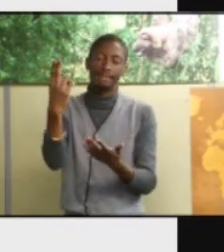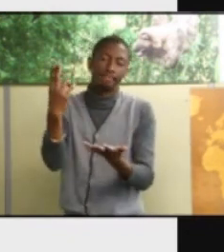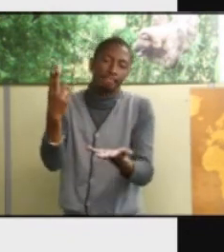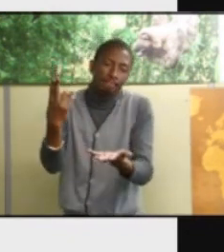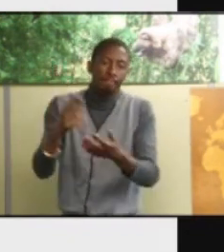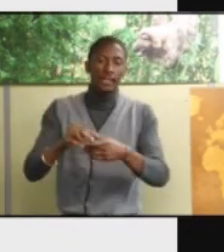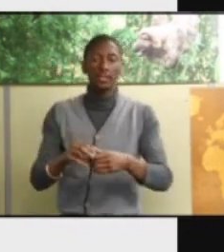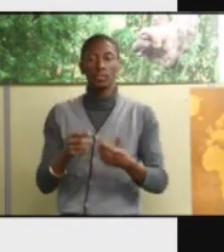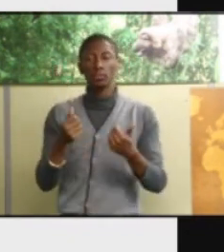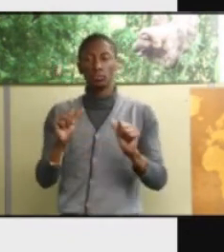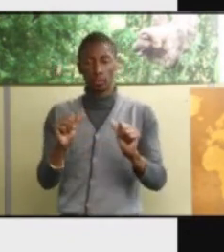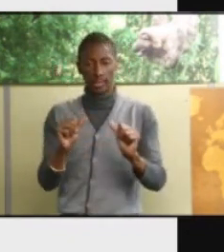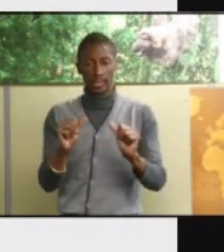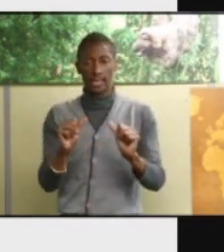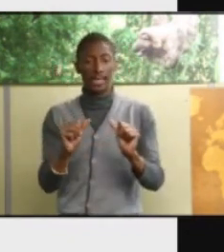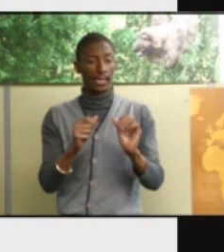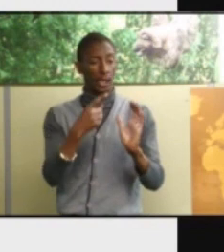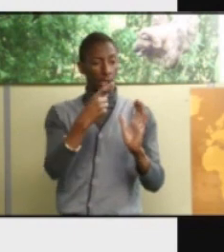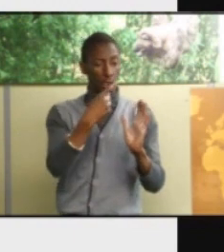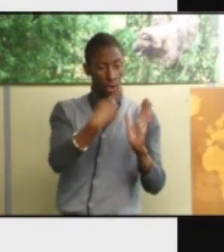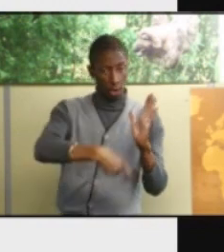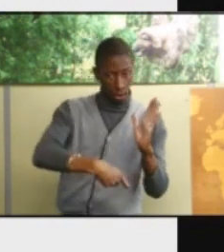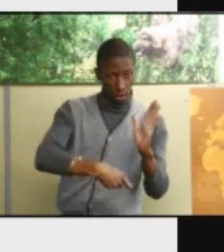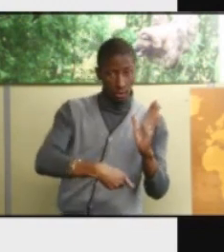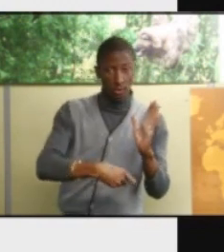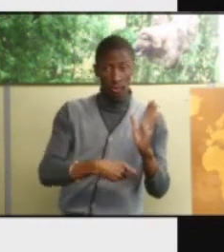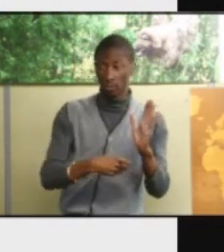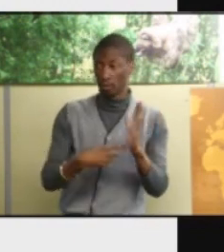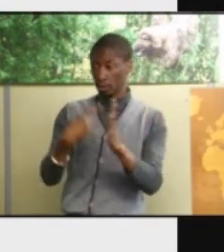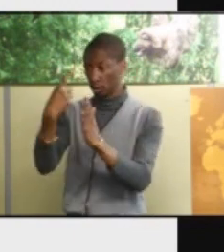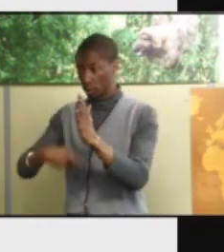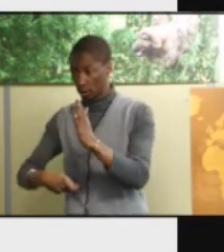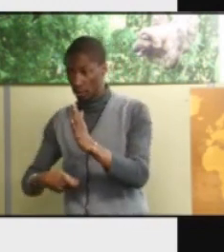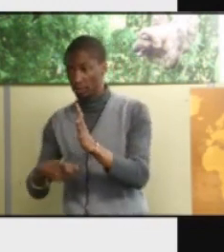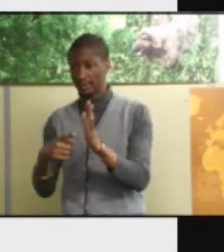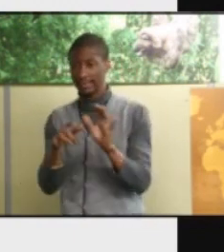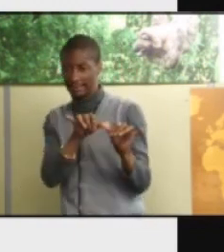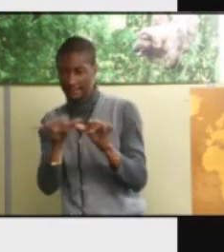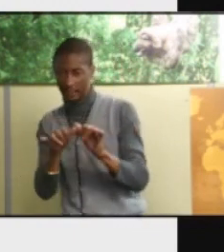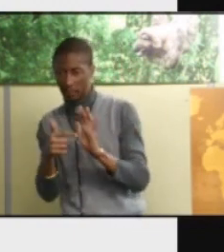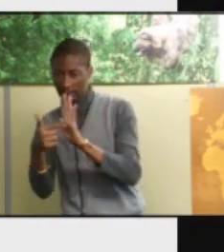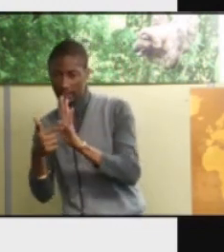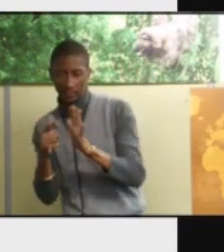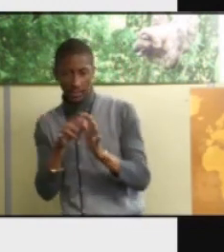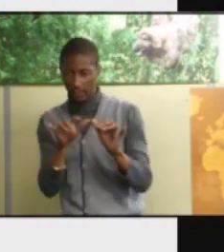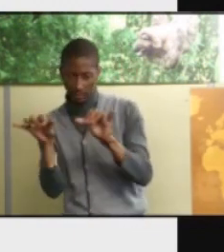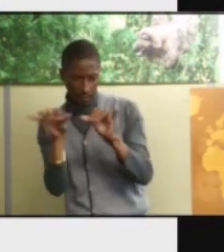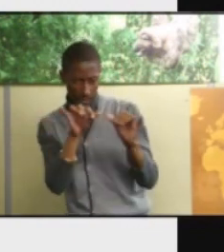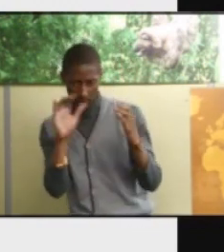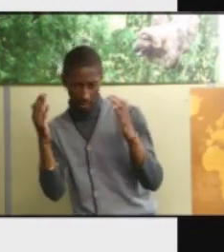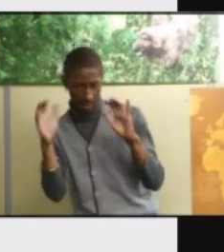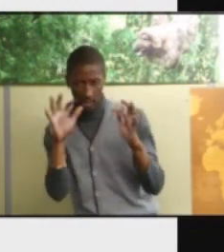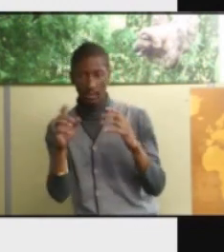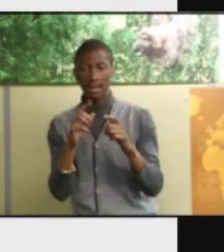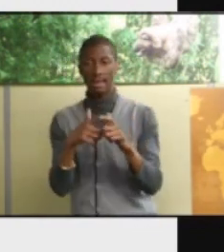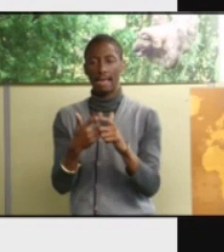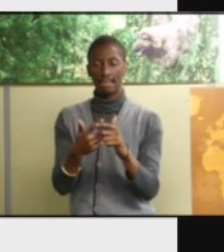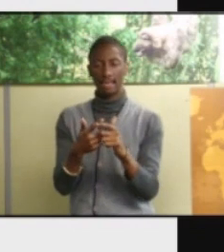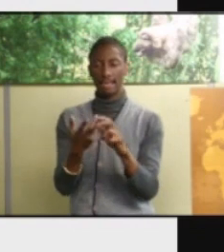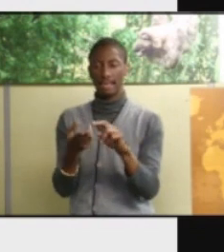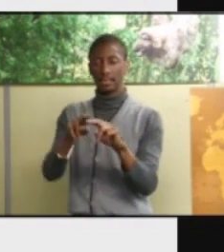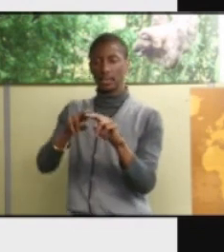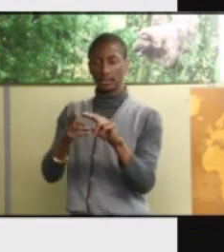you try to compare prices or costs for a similar exhibit and adjust for scope. Easy